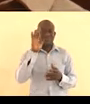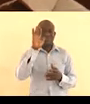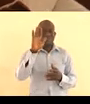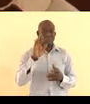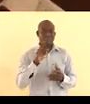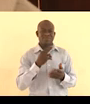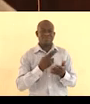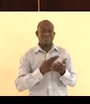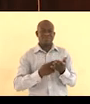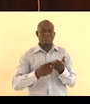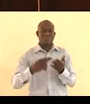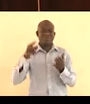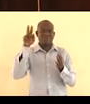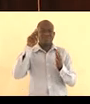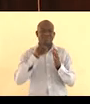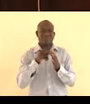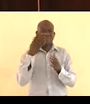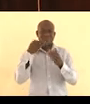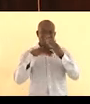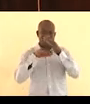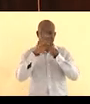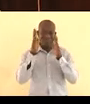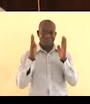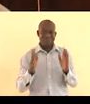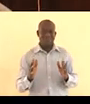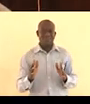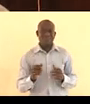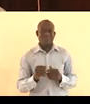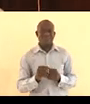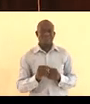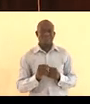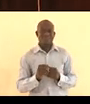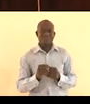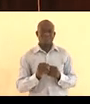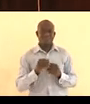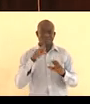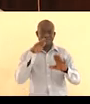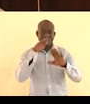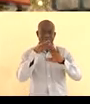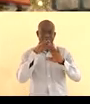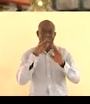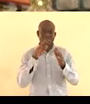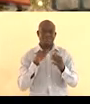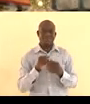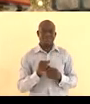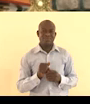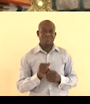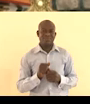some of your homilies as prophetic. But I'd like to look at